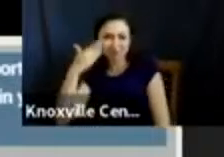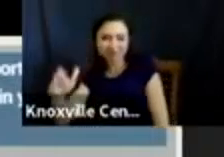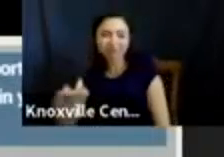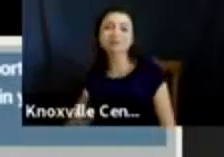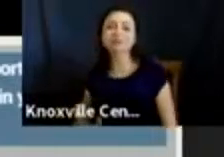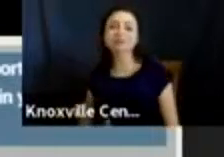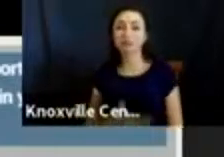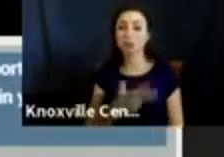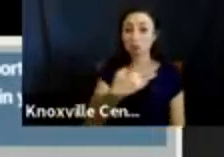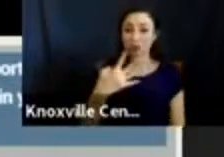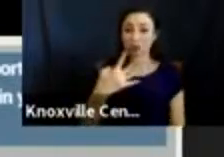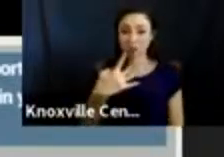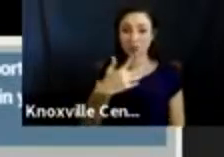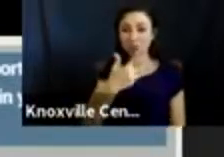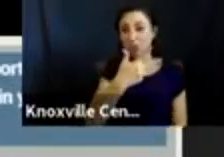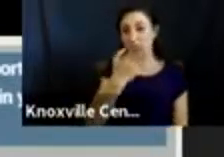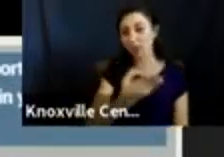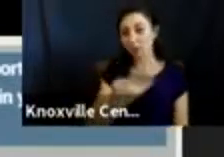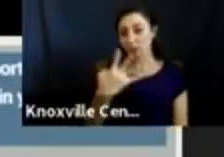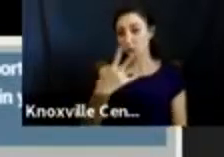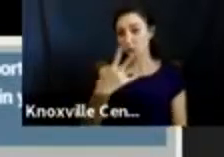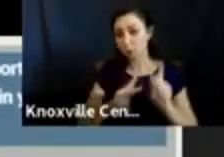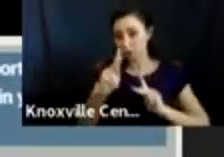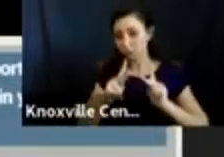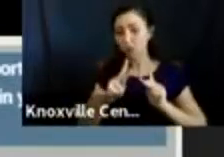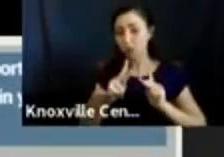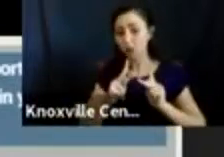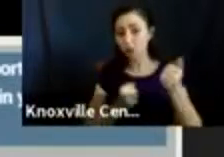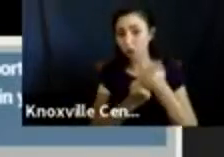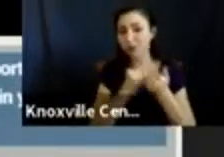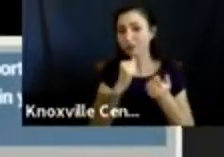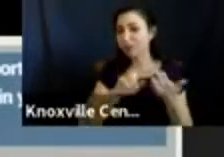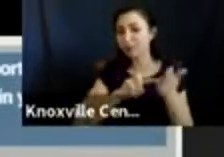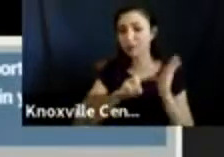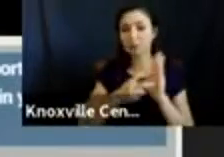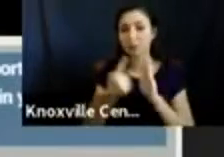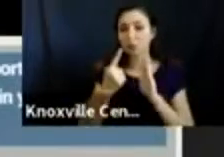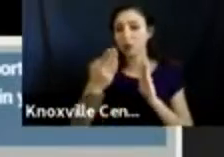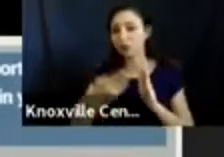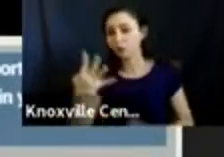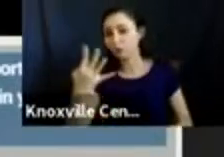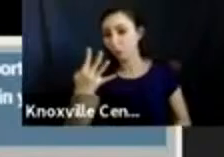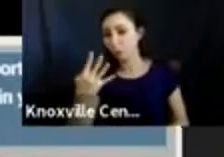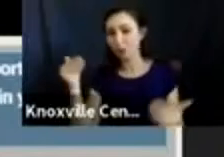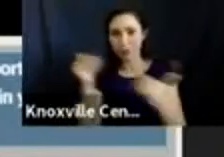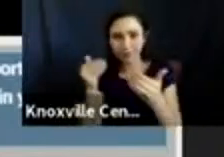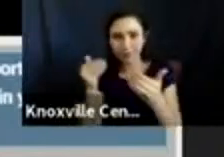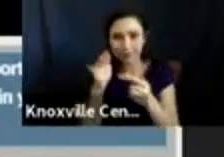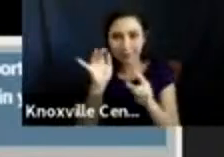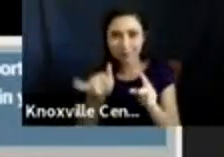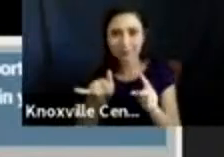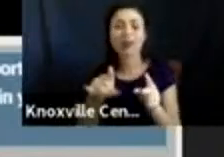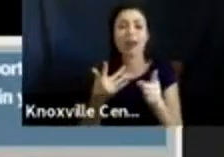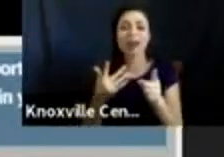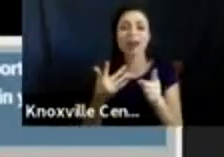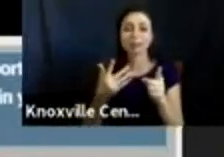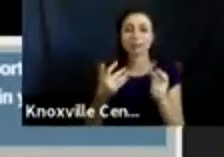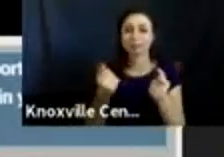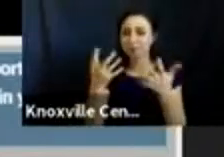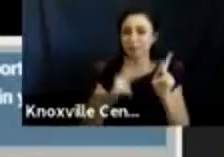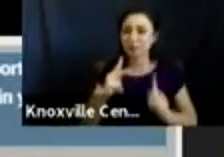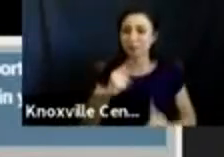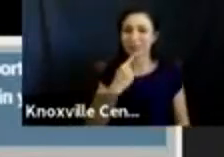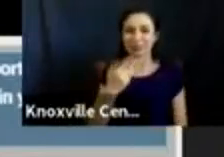4 are supportive of a mask requirement doesn't mean that 1 and 4 are against. In fact, there's a degree of people who are